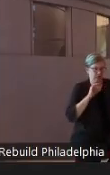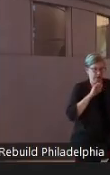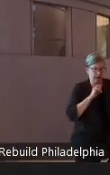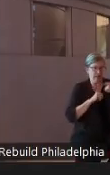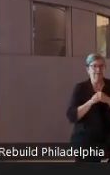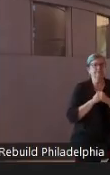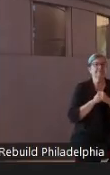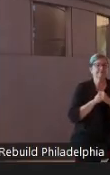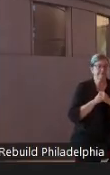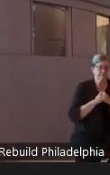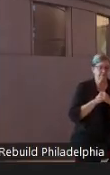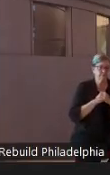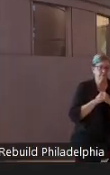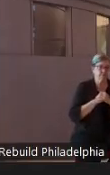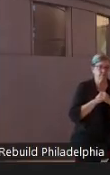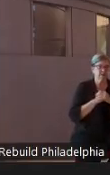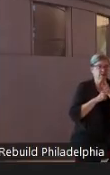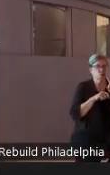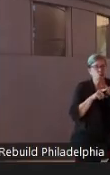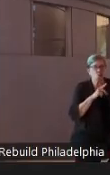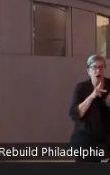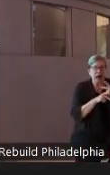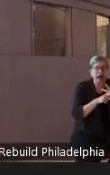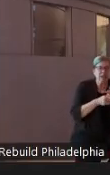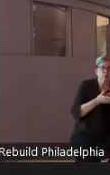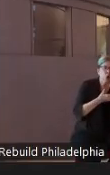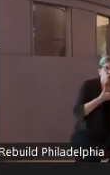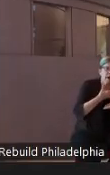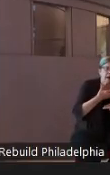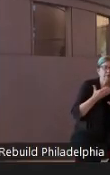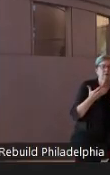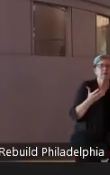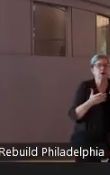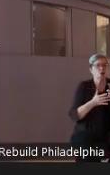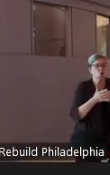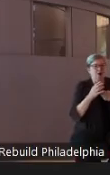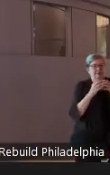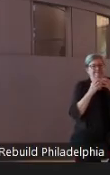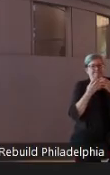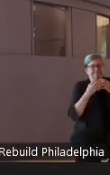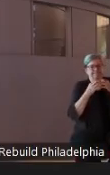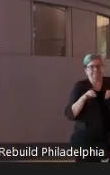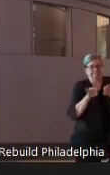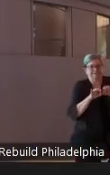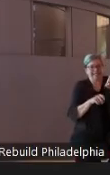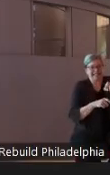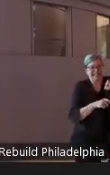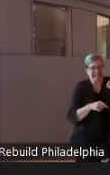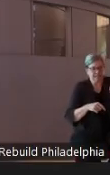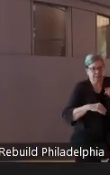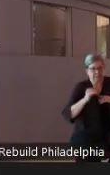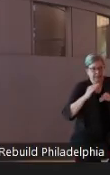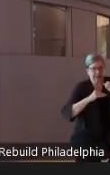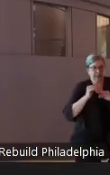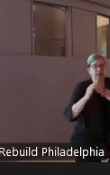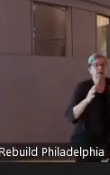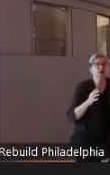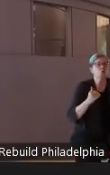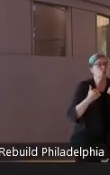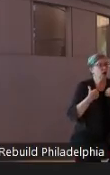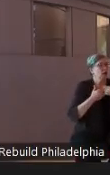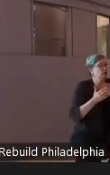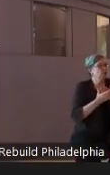on what types of programs, what were the critical needs of the facility. We got through